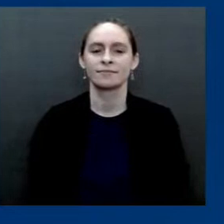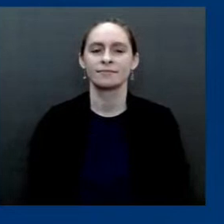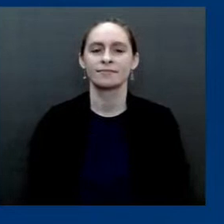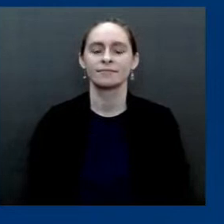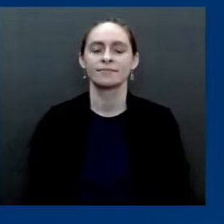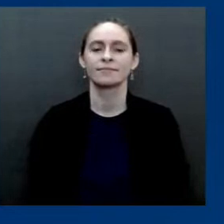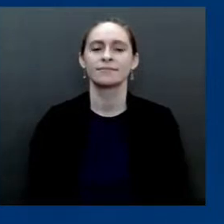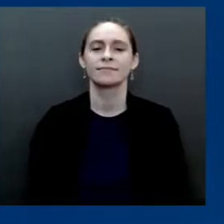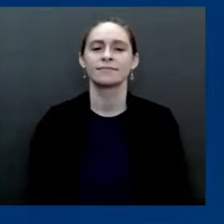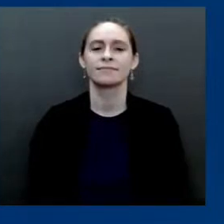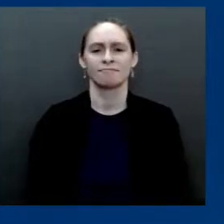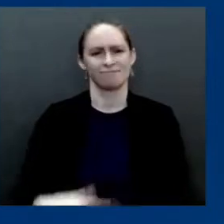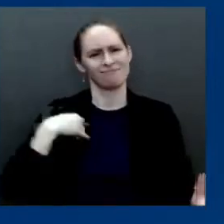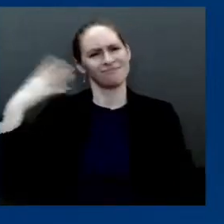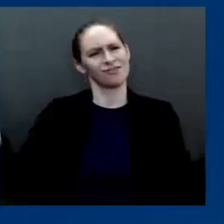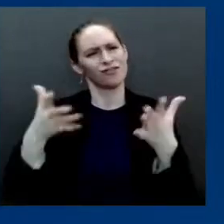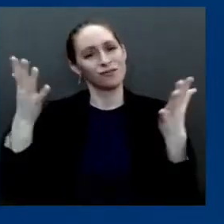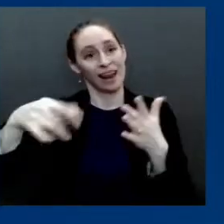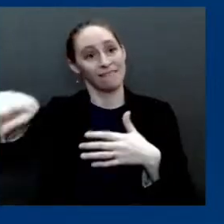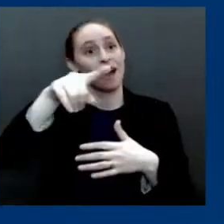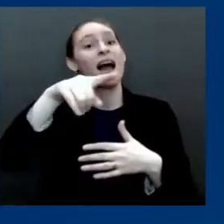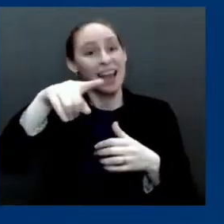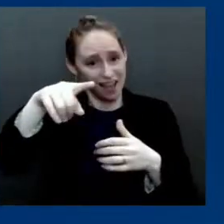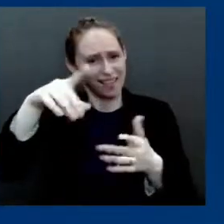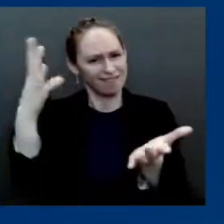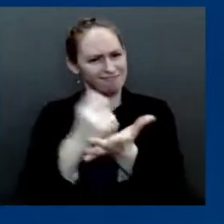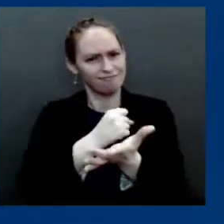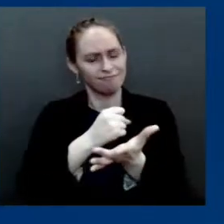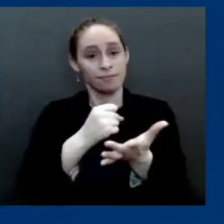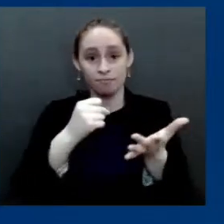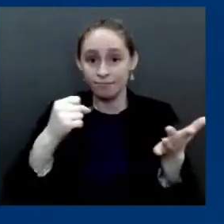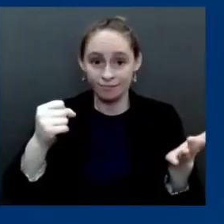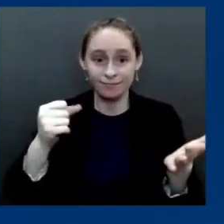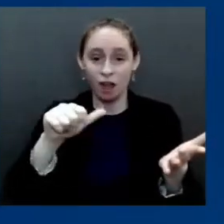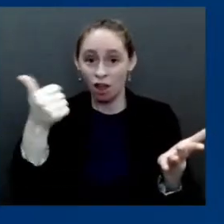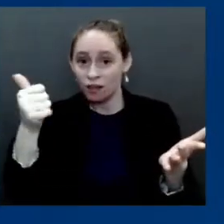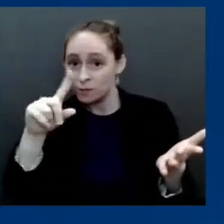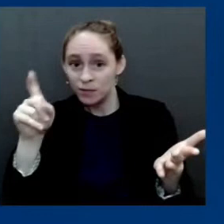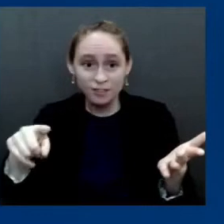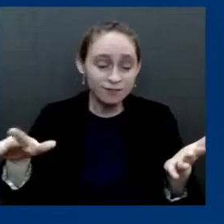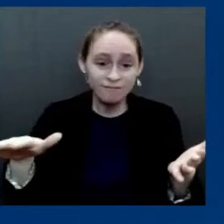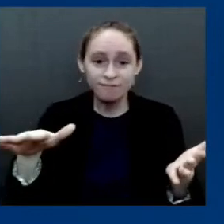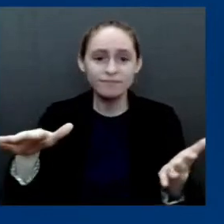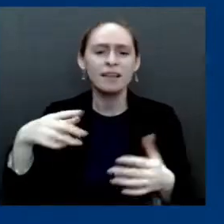Next question. All right, we're going to do 2 more questions. Nate Wexel, The Hill.